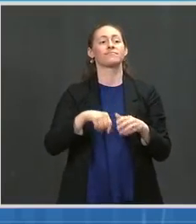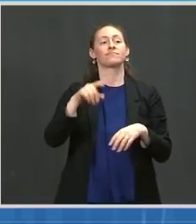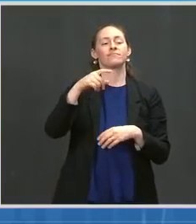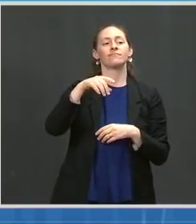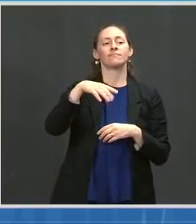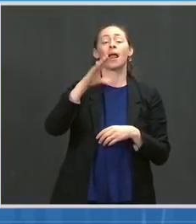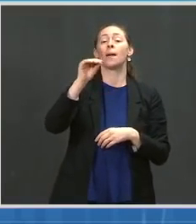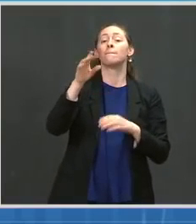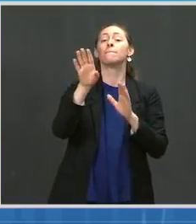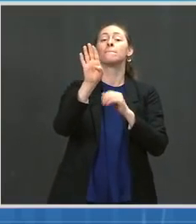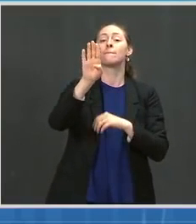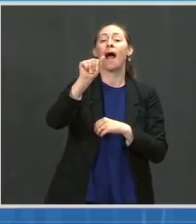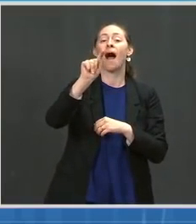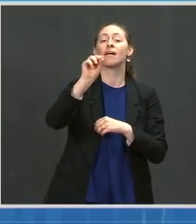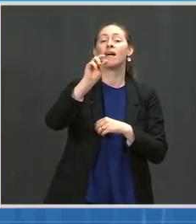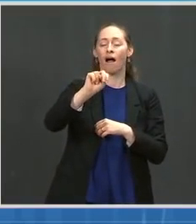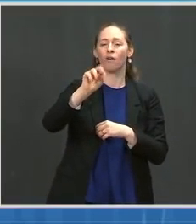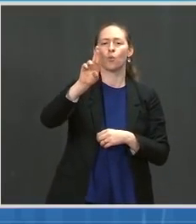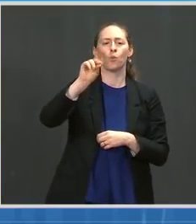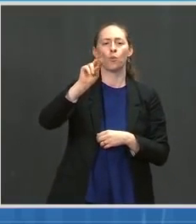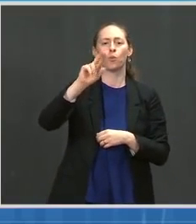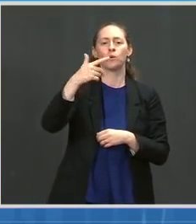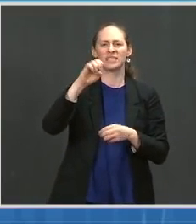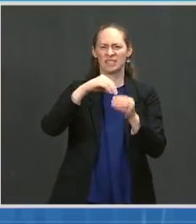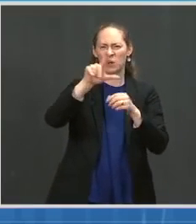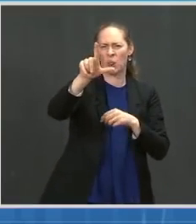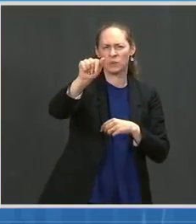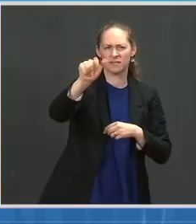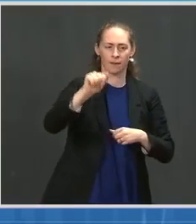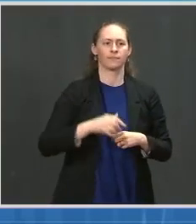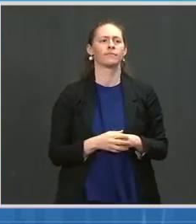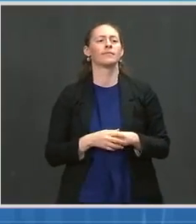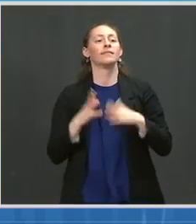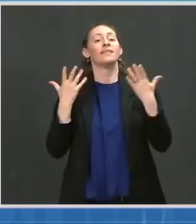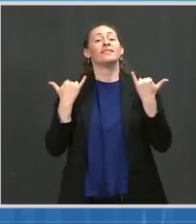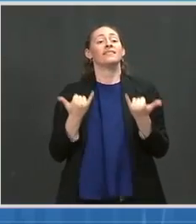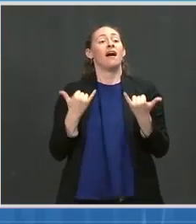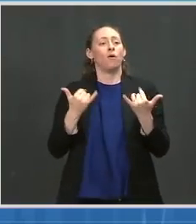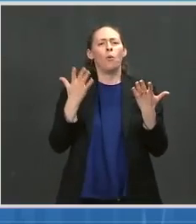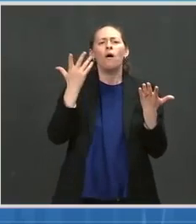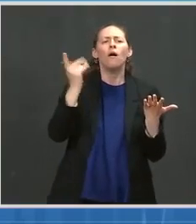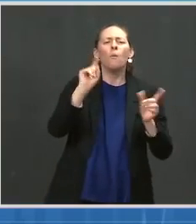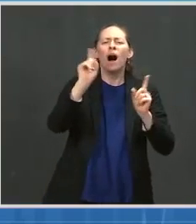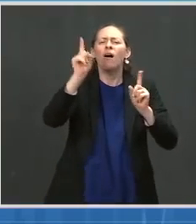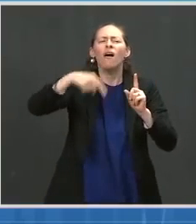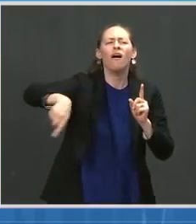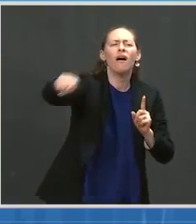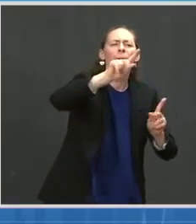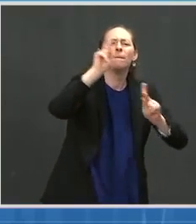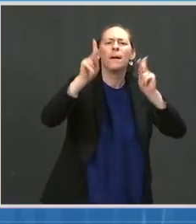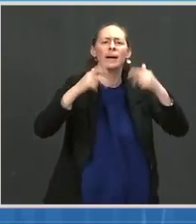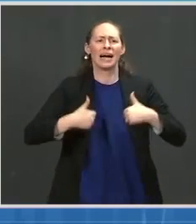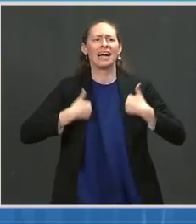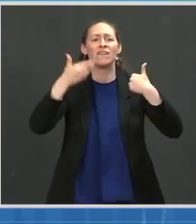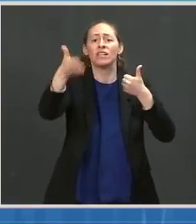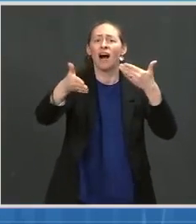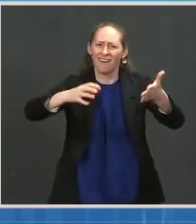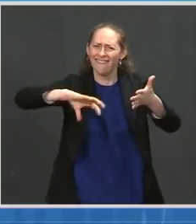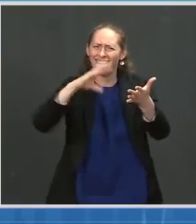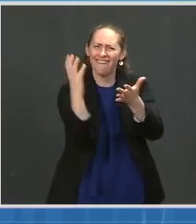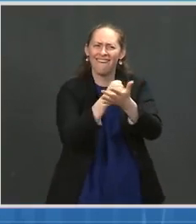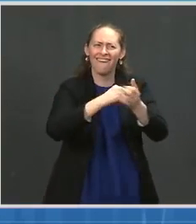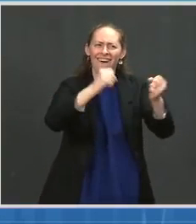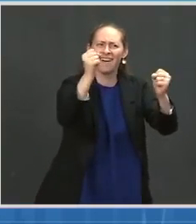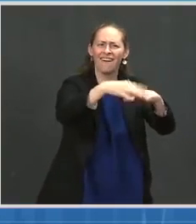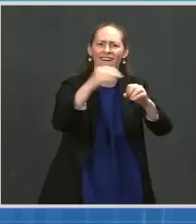Third, we are making progress on meeting people where they are. More than 500 community health centers are already receiving vaccine directly from the